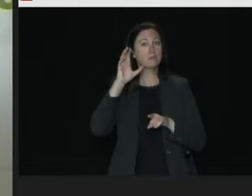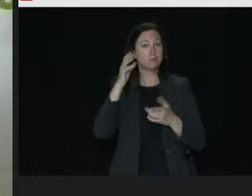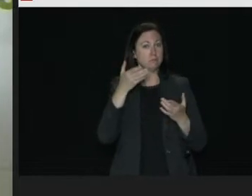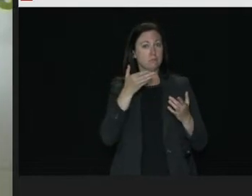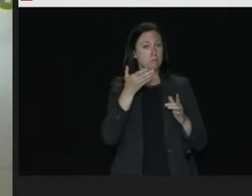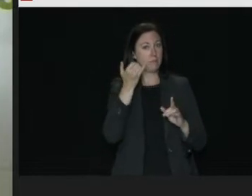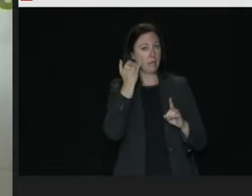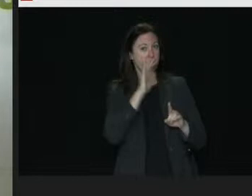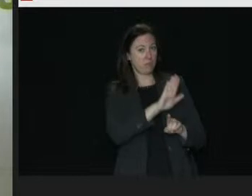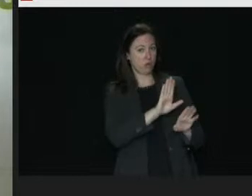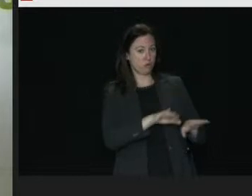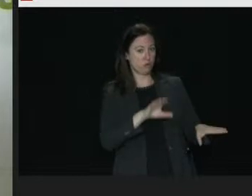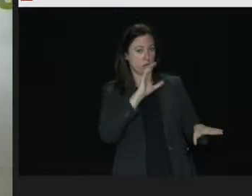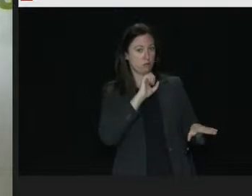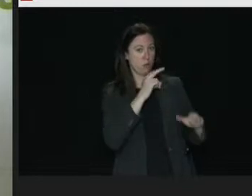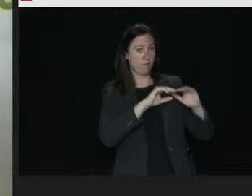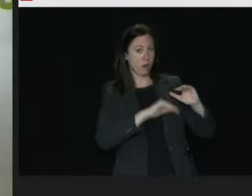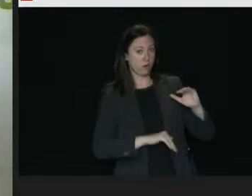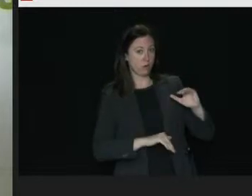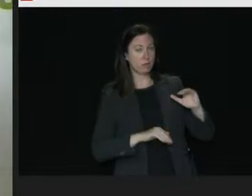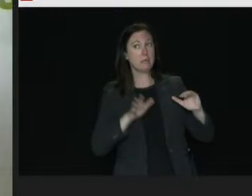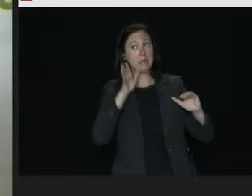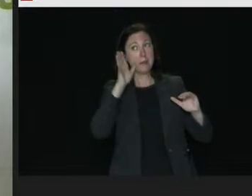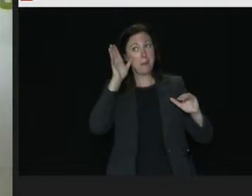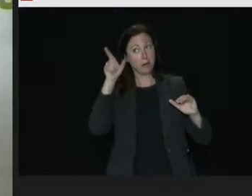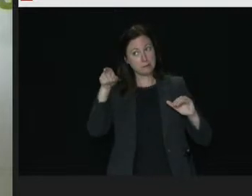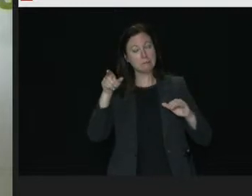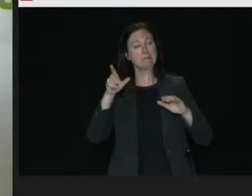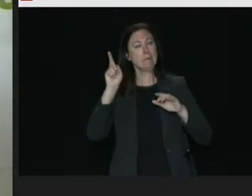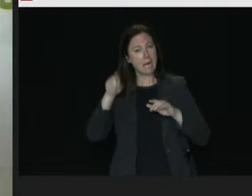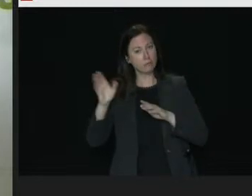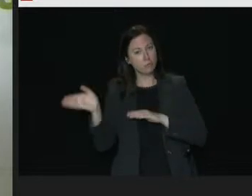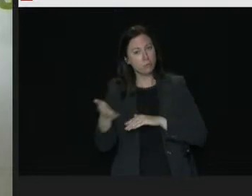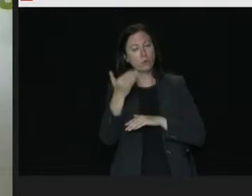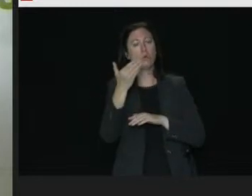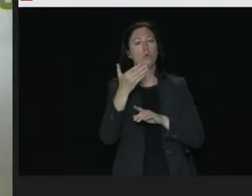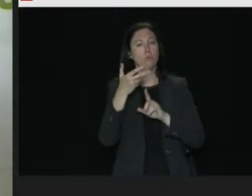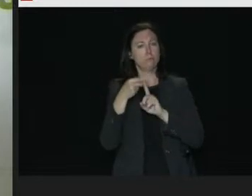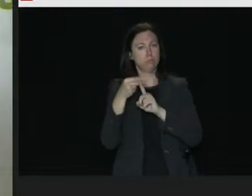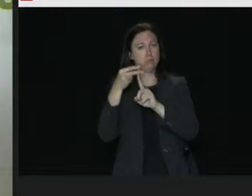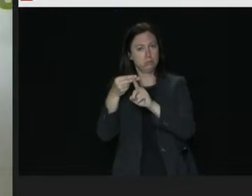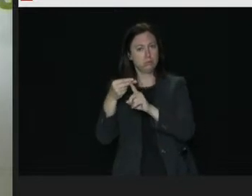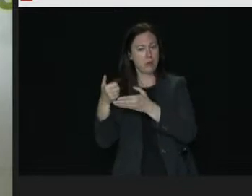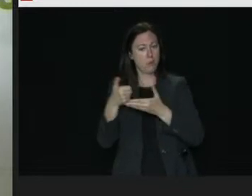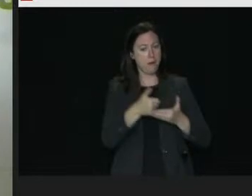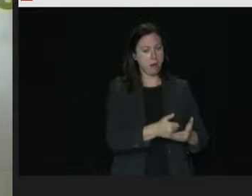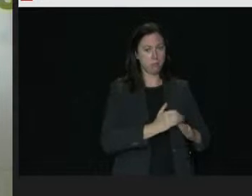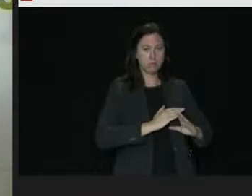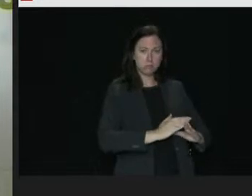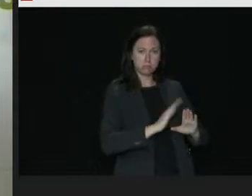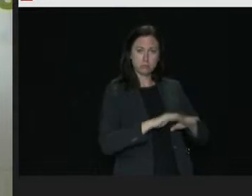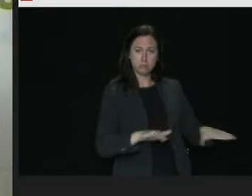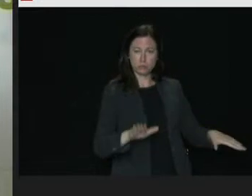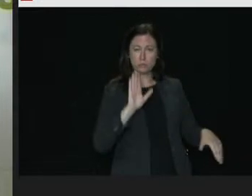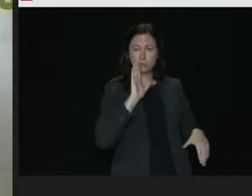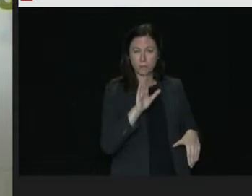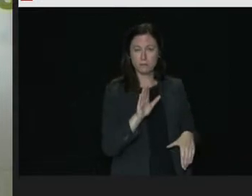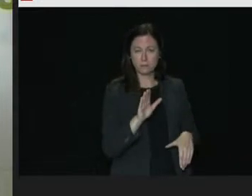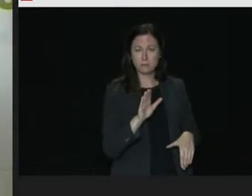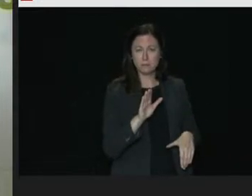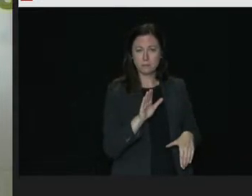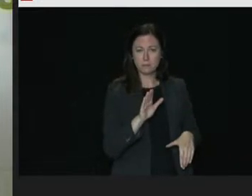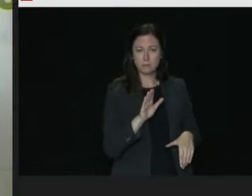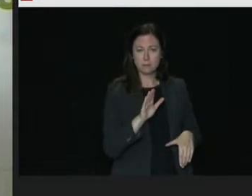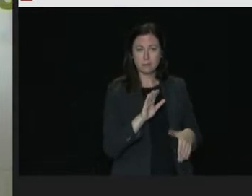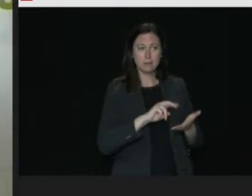years, getting yourself vaccinated is an important way to contribute to their protection against COVID-19 and help keep